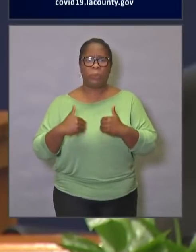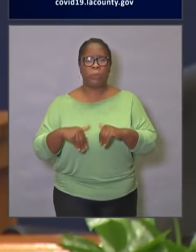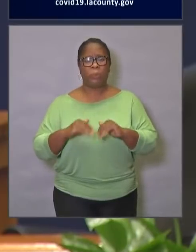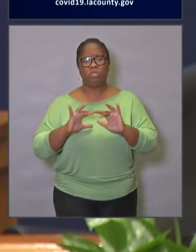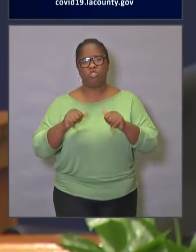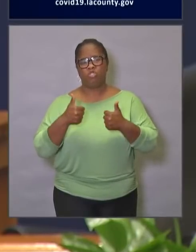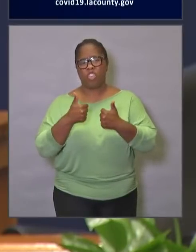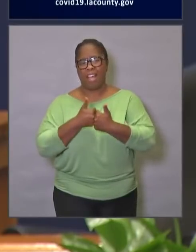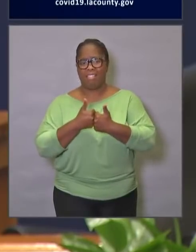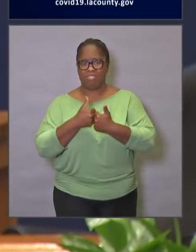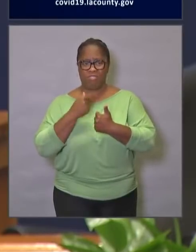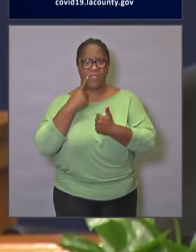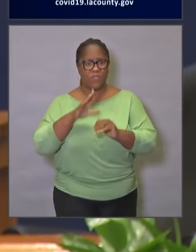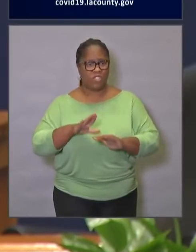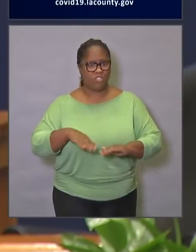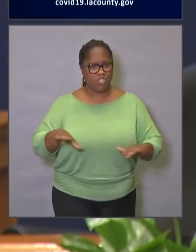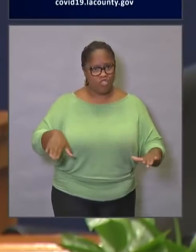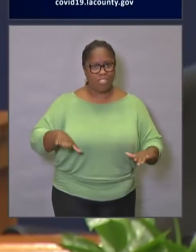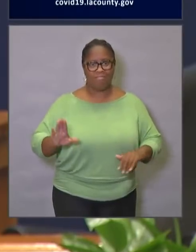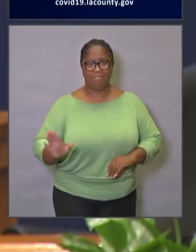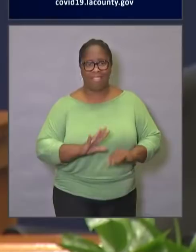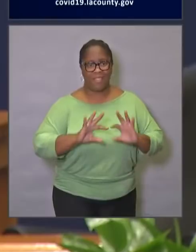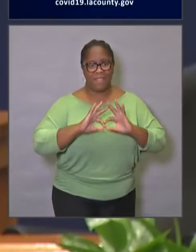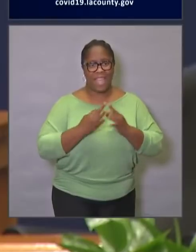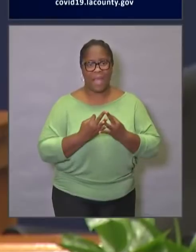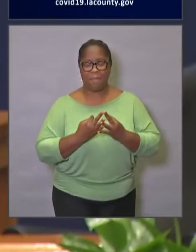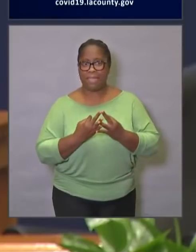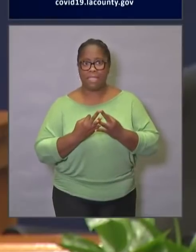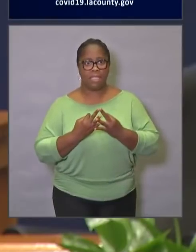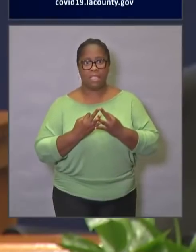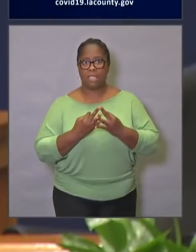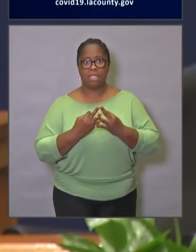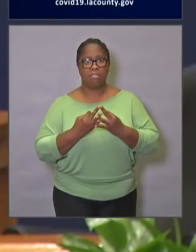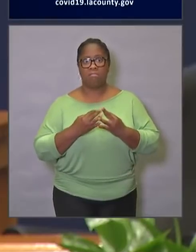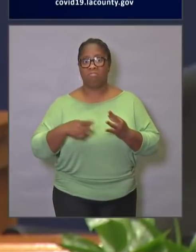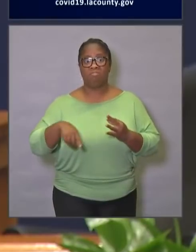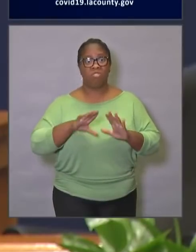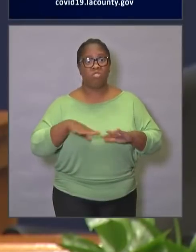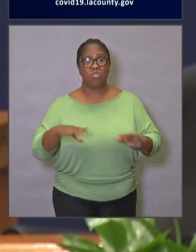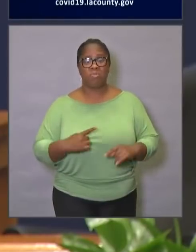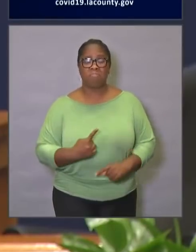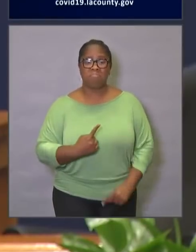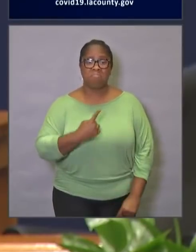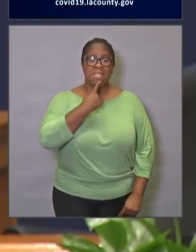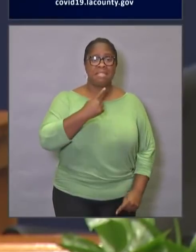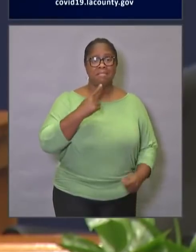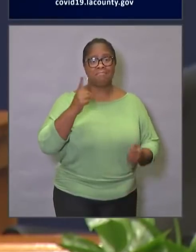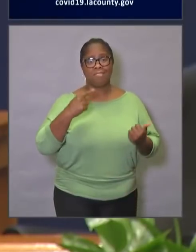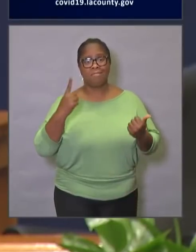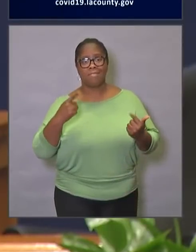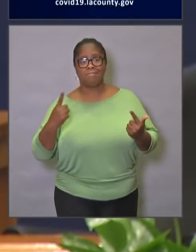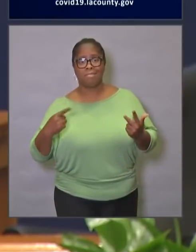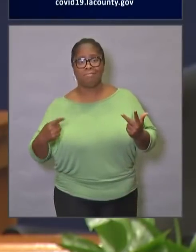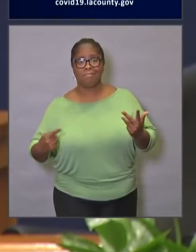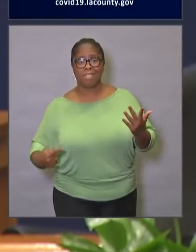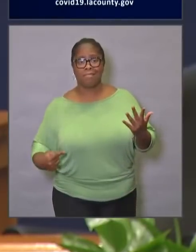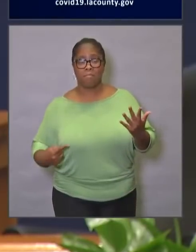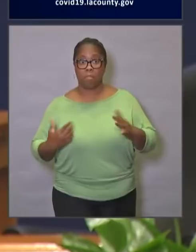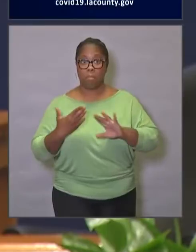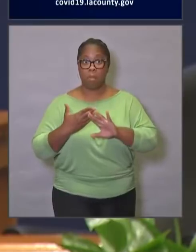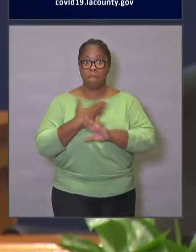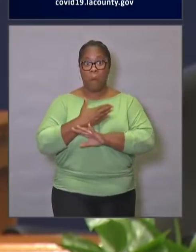their families. And so many things have been missed by our children that before the pandemic we took for